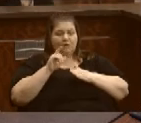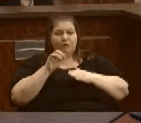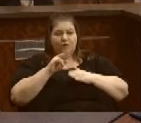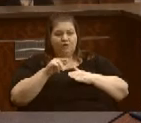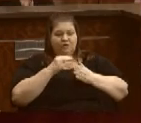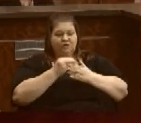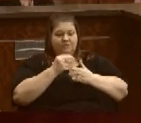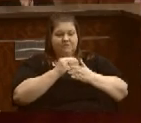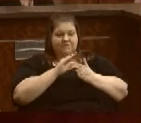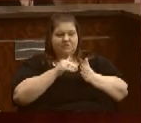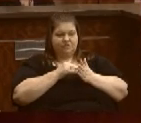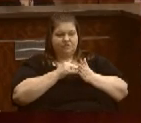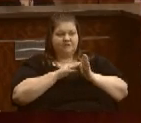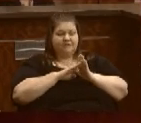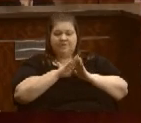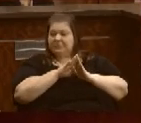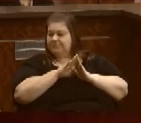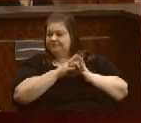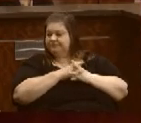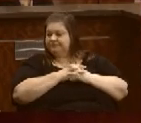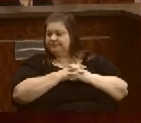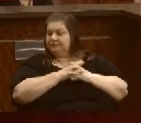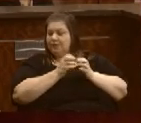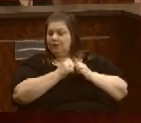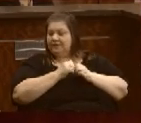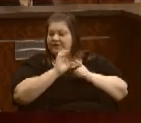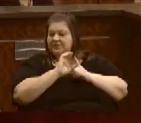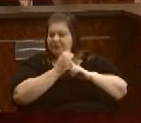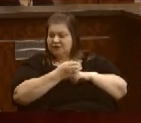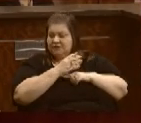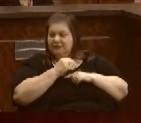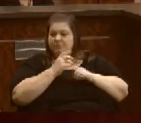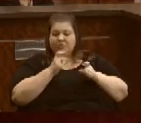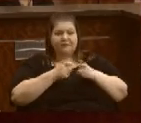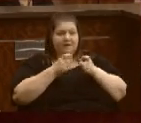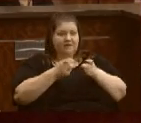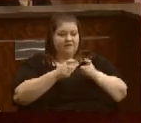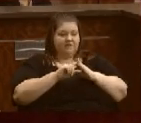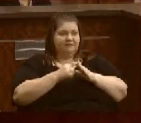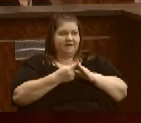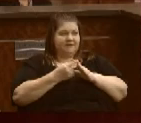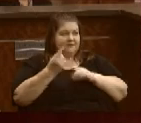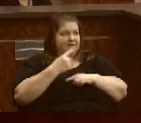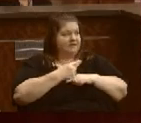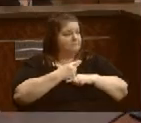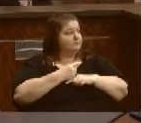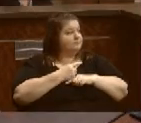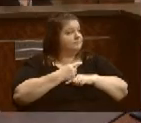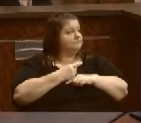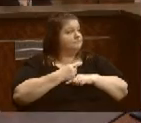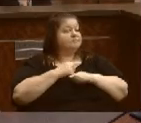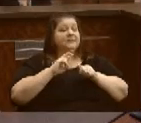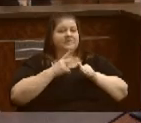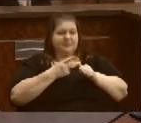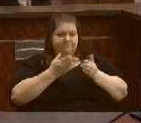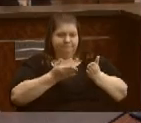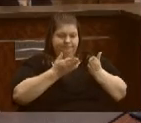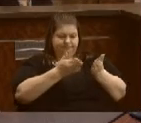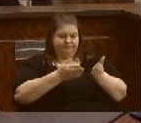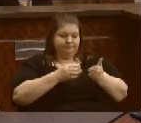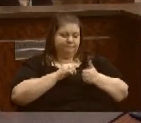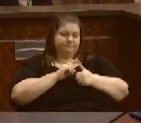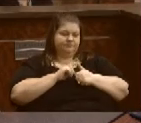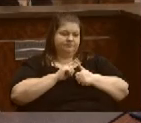for Laurel Shopping Center Development with conditions and providing an effective date. Do I hear a second? Second. Thank you, Ms. Smalls.